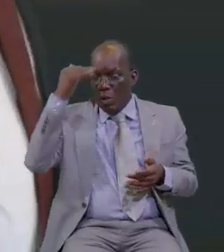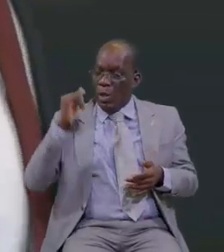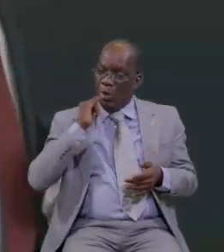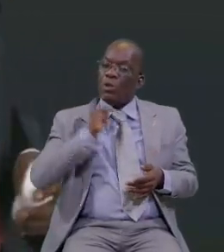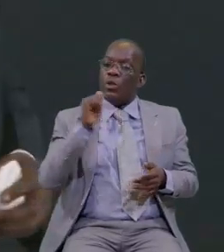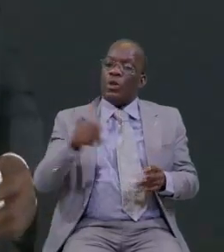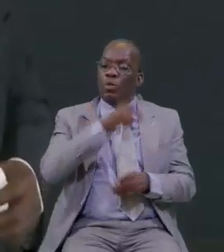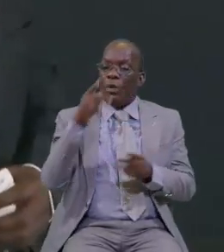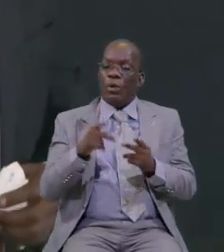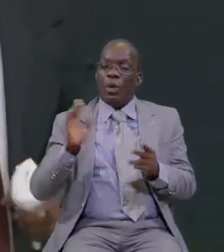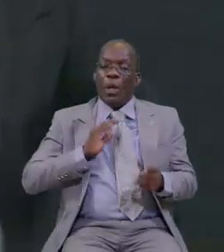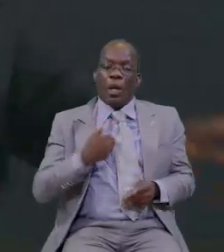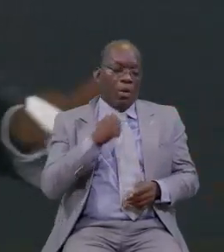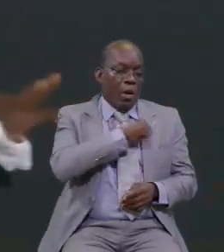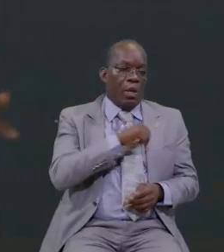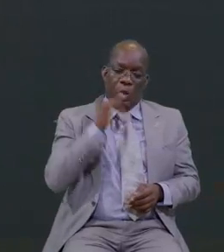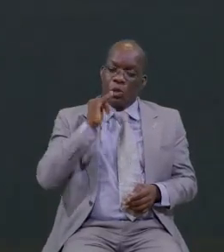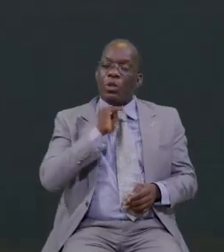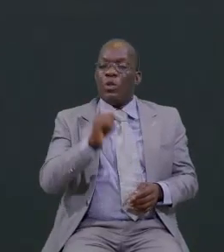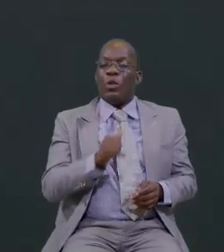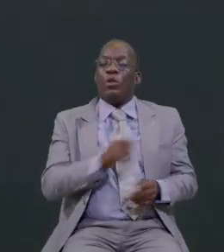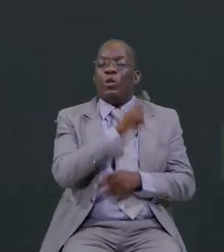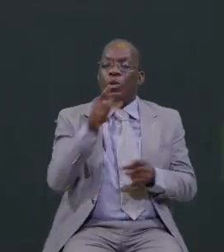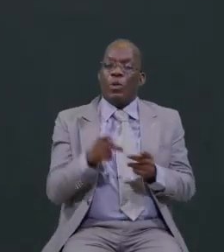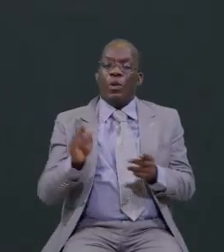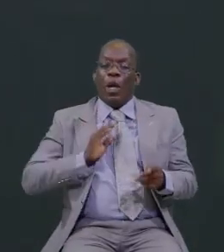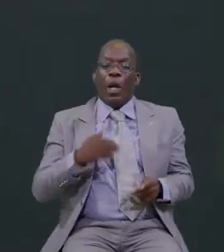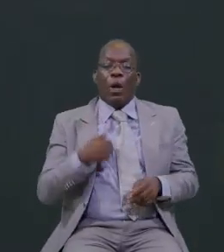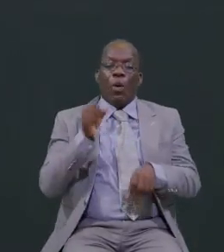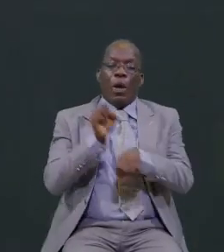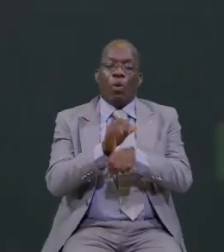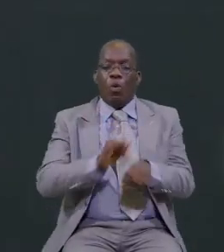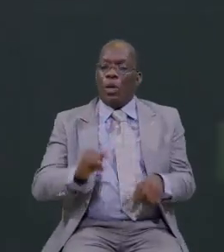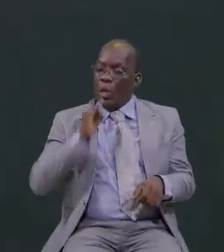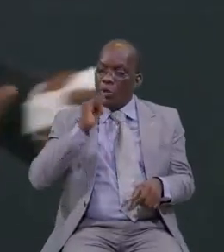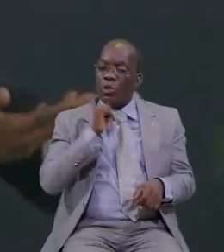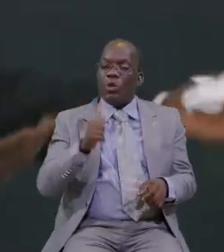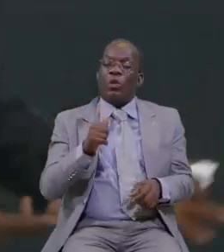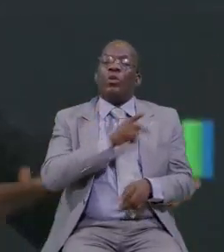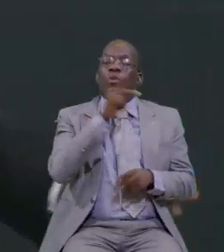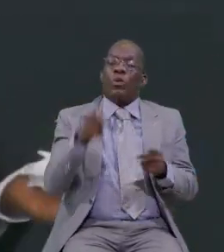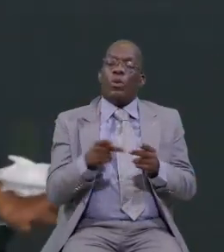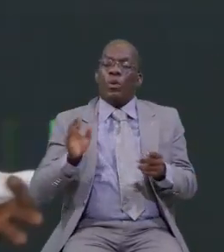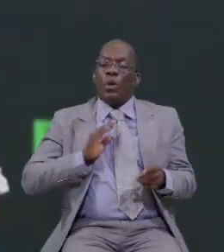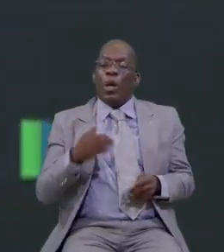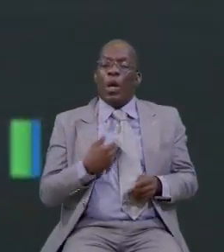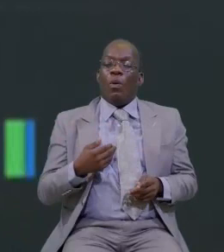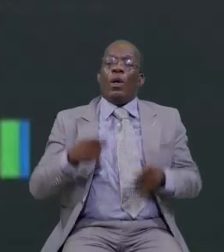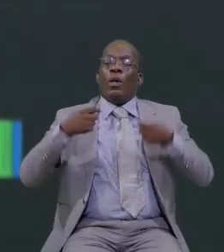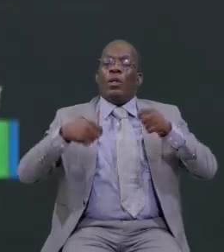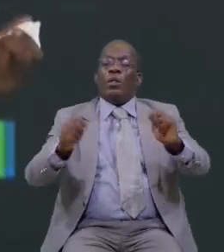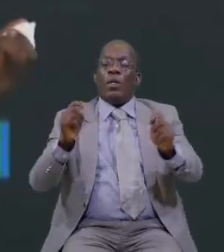attitude is imperfect. Our walking is imperfect. Our trying to live out